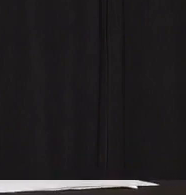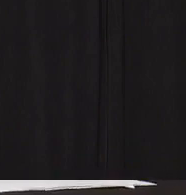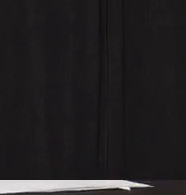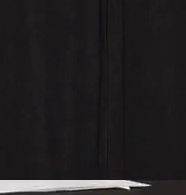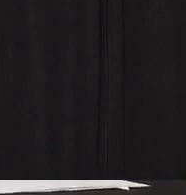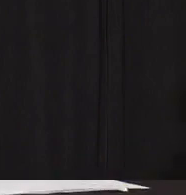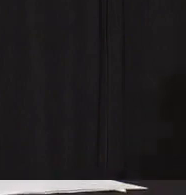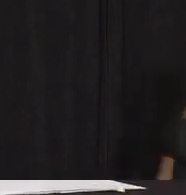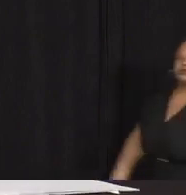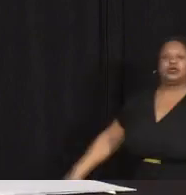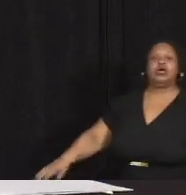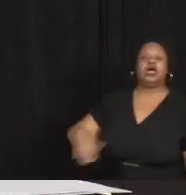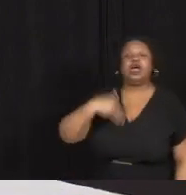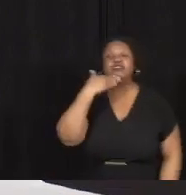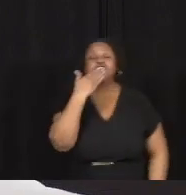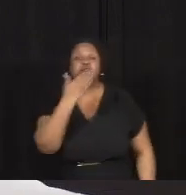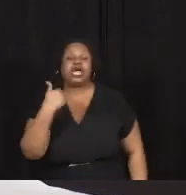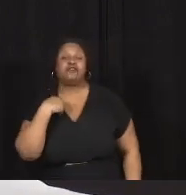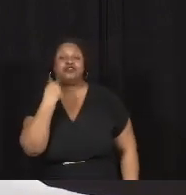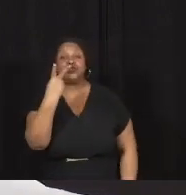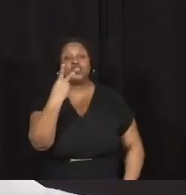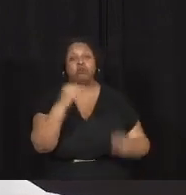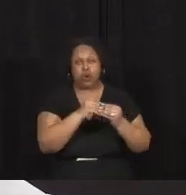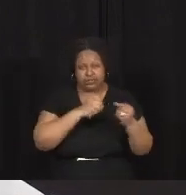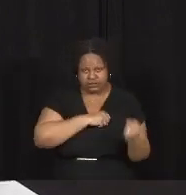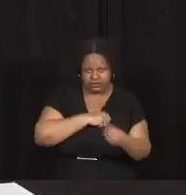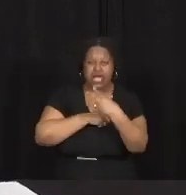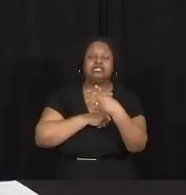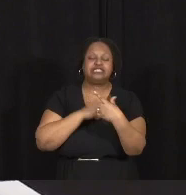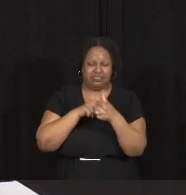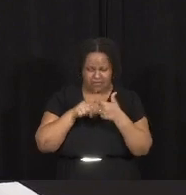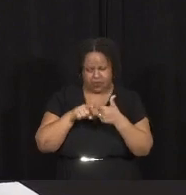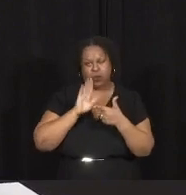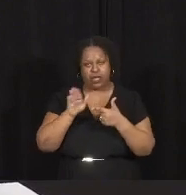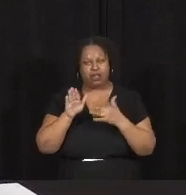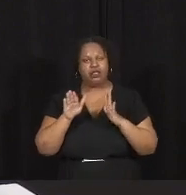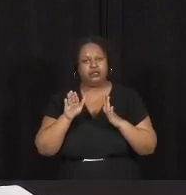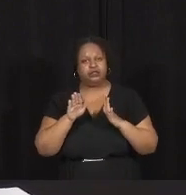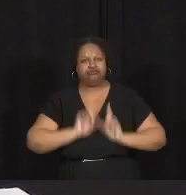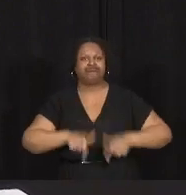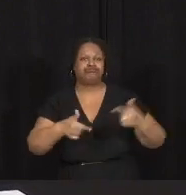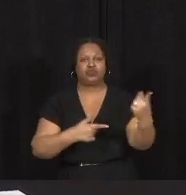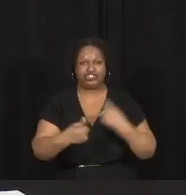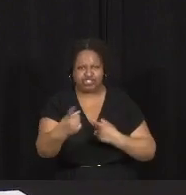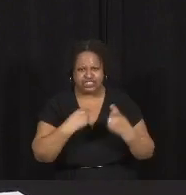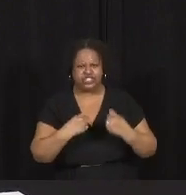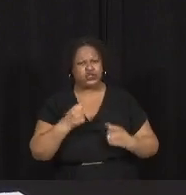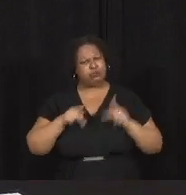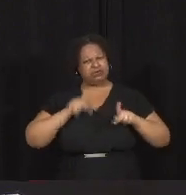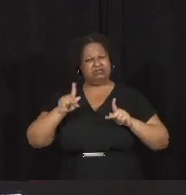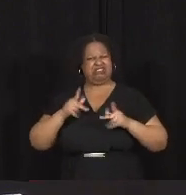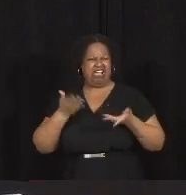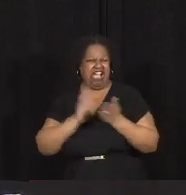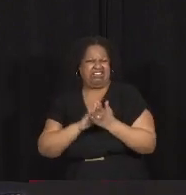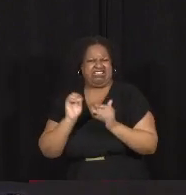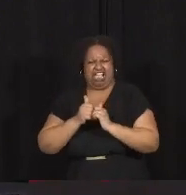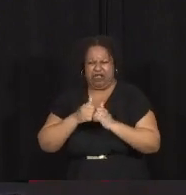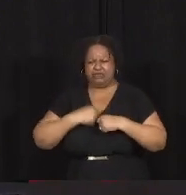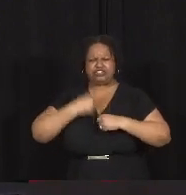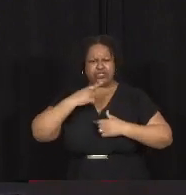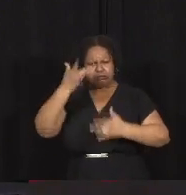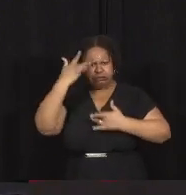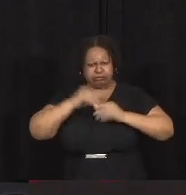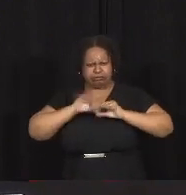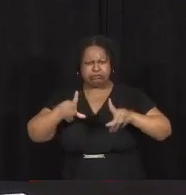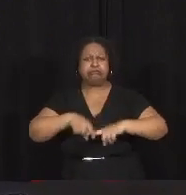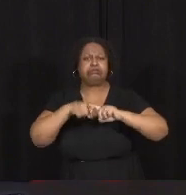spread. And I need to introduce you to what sounds like a complicated concept, but really is not. It's